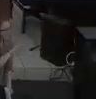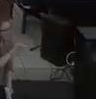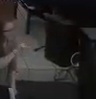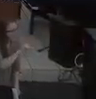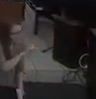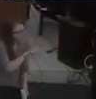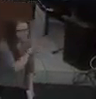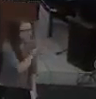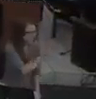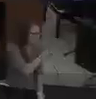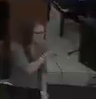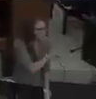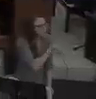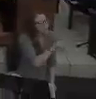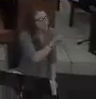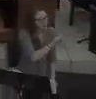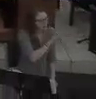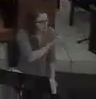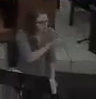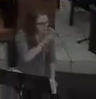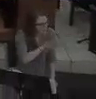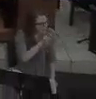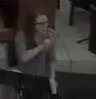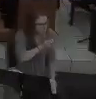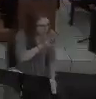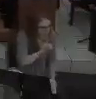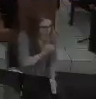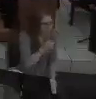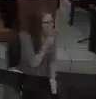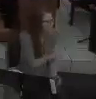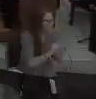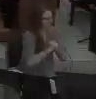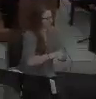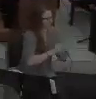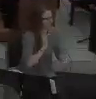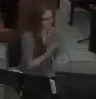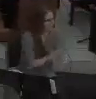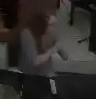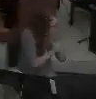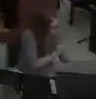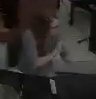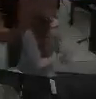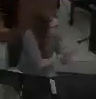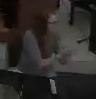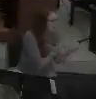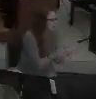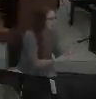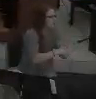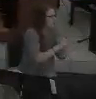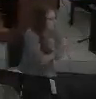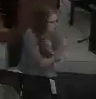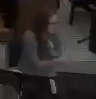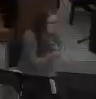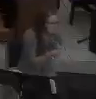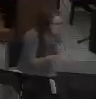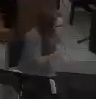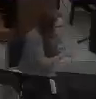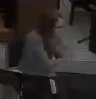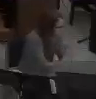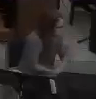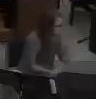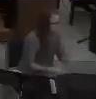www.mccdc.com. We also have a few highlights in our worship folder. I'm just going to cover a few of them, so you do want to read it. If you see on